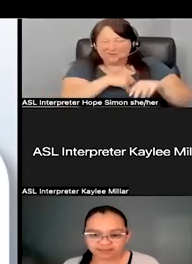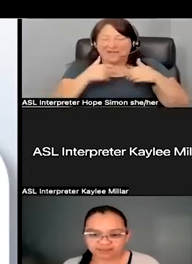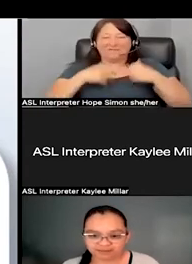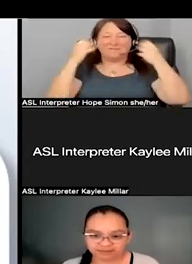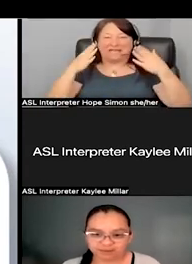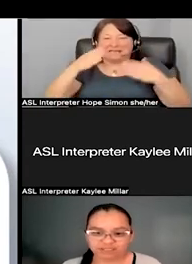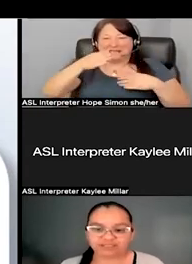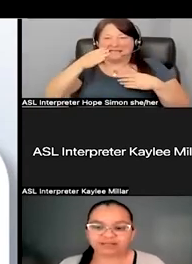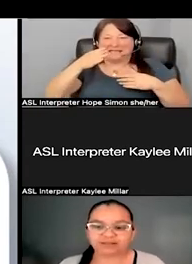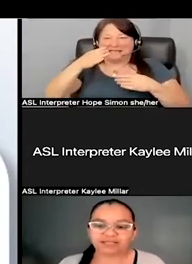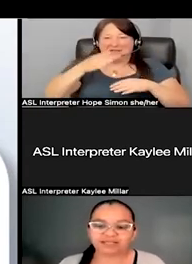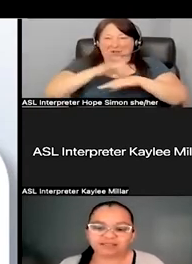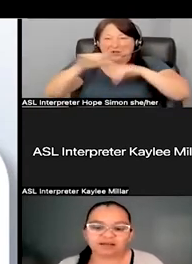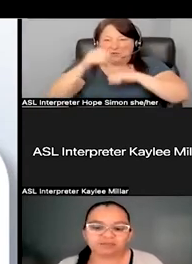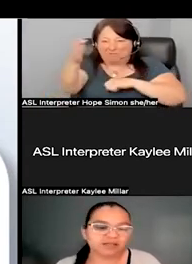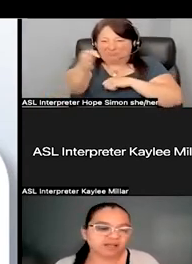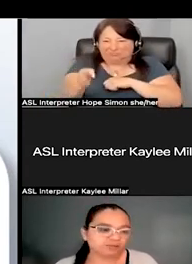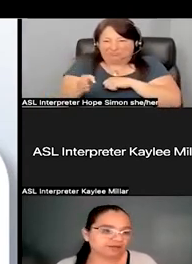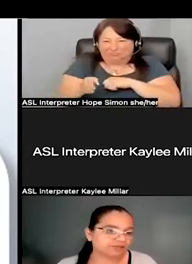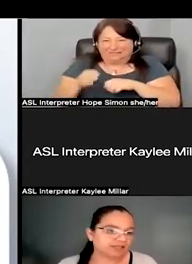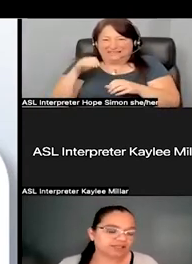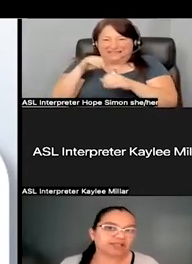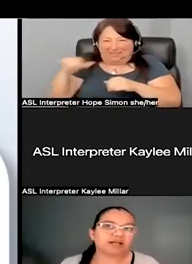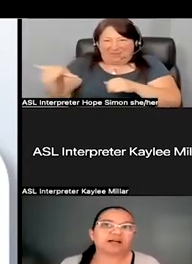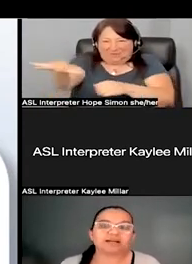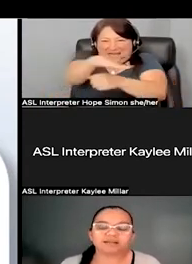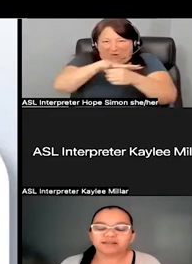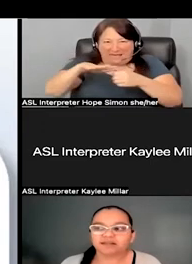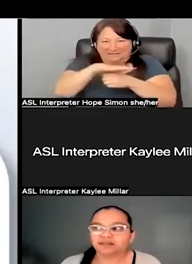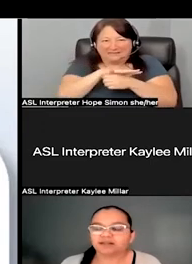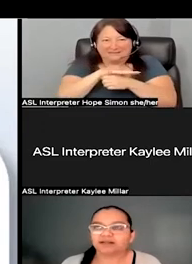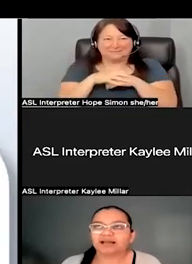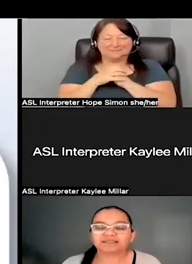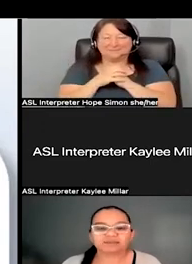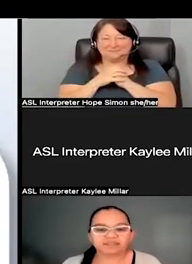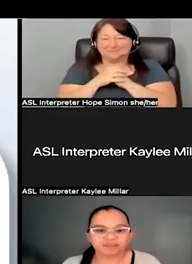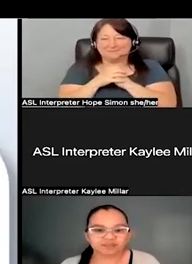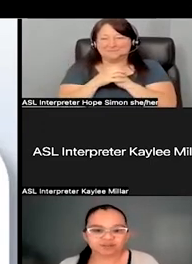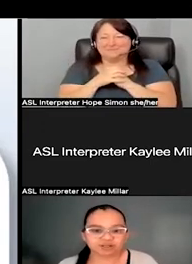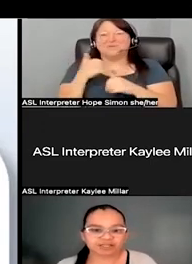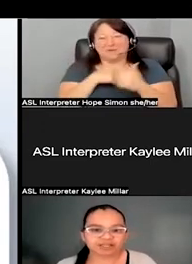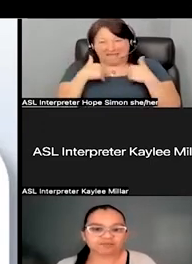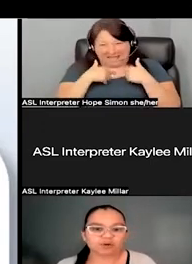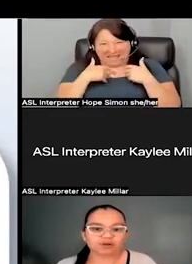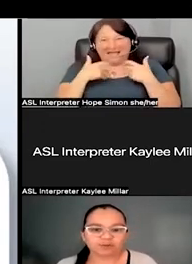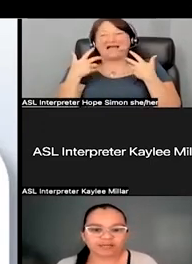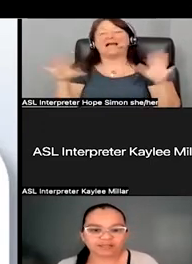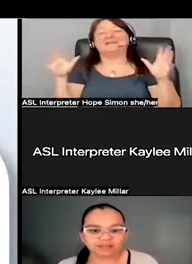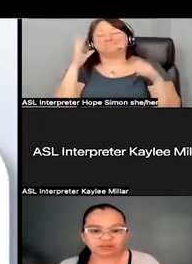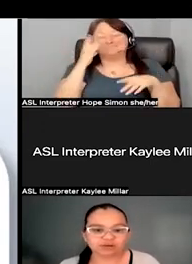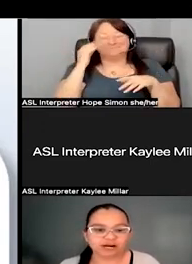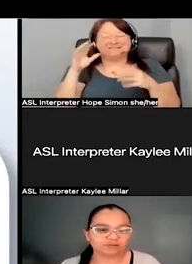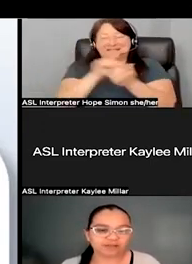lines coming through these areas. We definitely had some damage during the 94